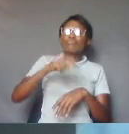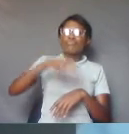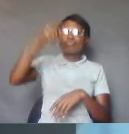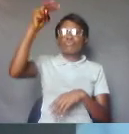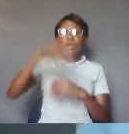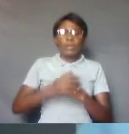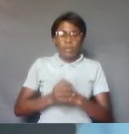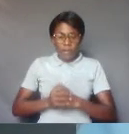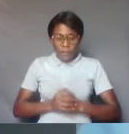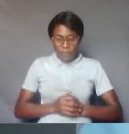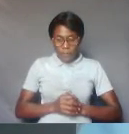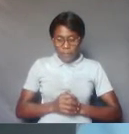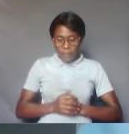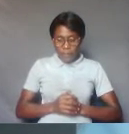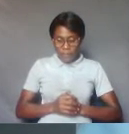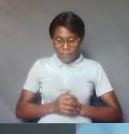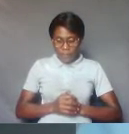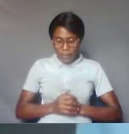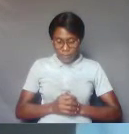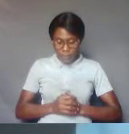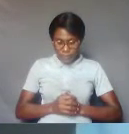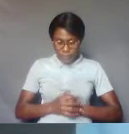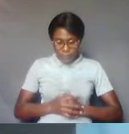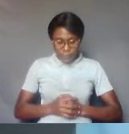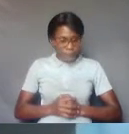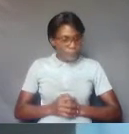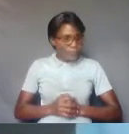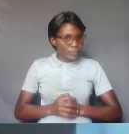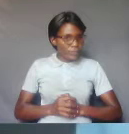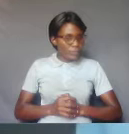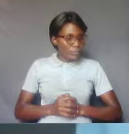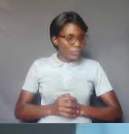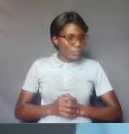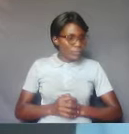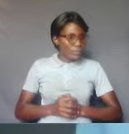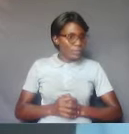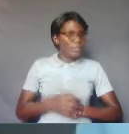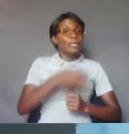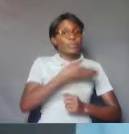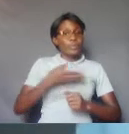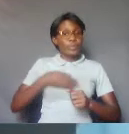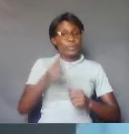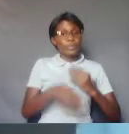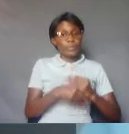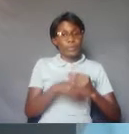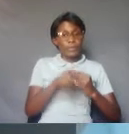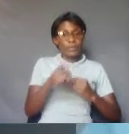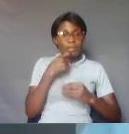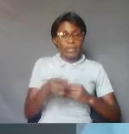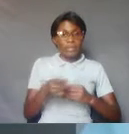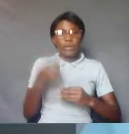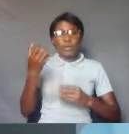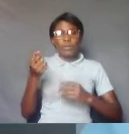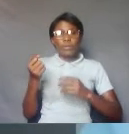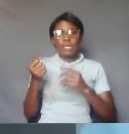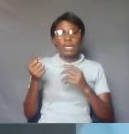on the side of the super able. She actually has an image in her book of